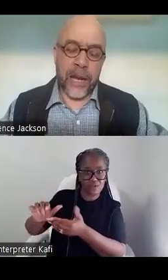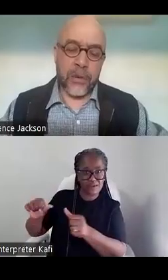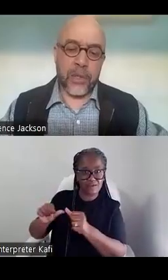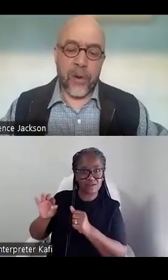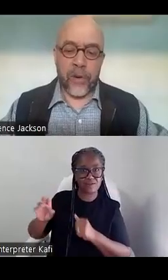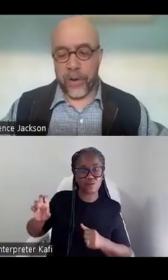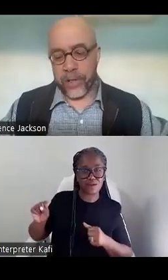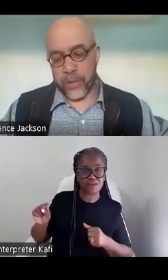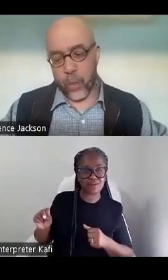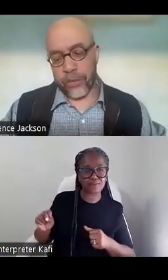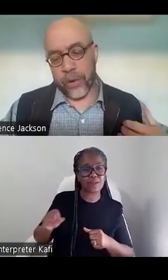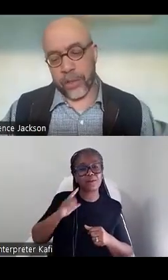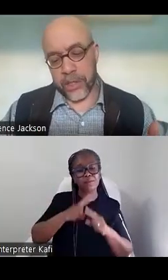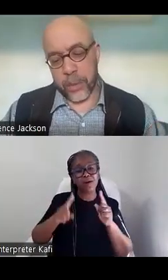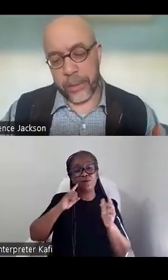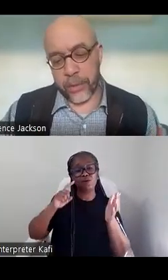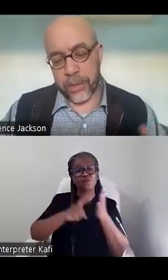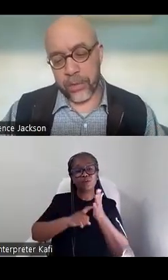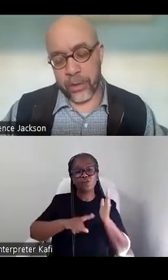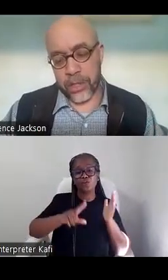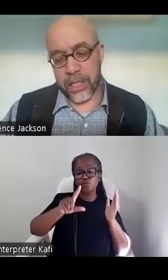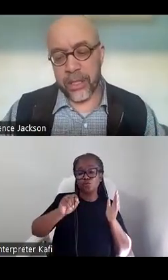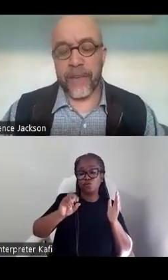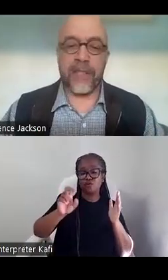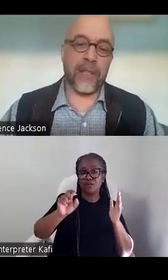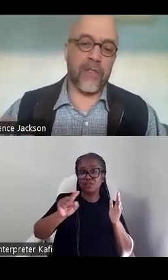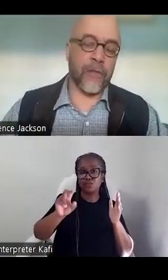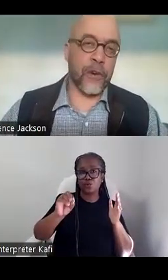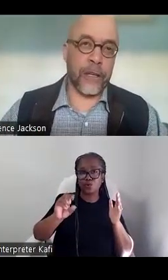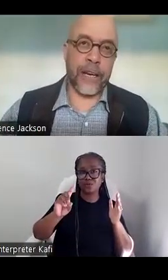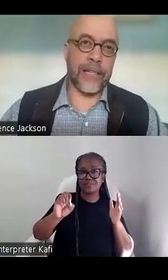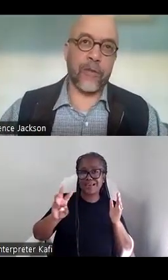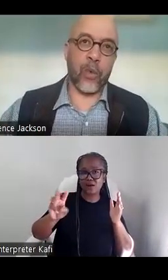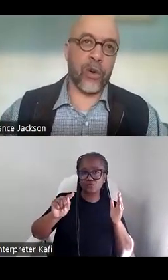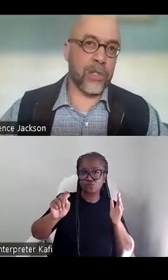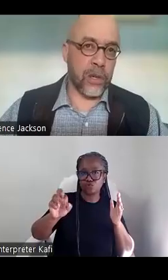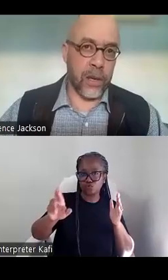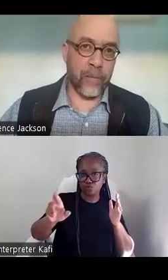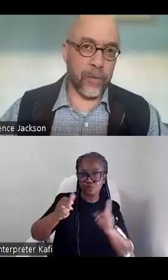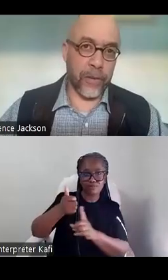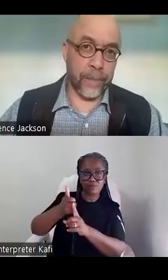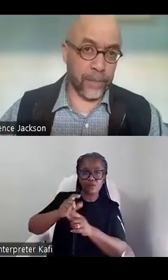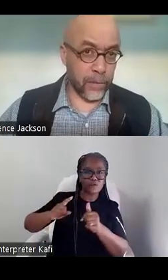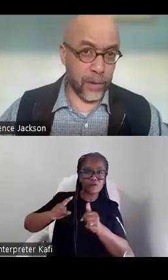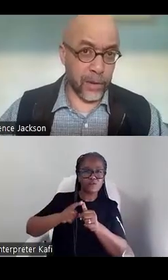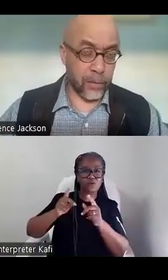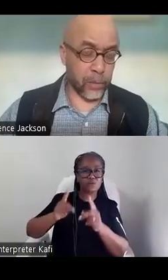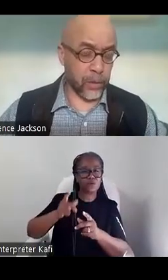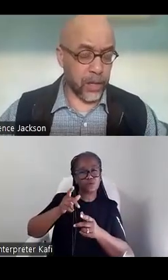Lorenzo Dow Turner, is one of the earliest people to notice the significance of different kinds of words from